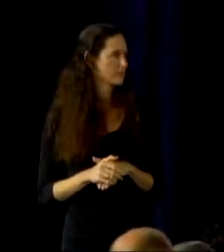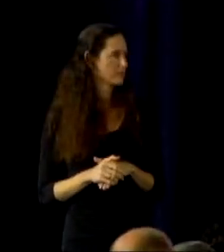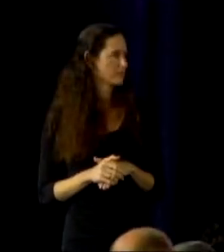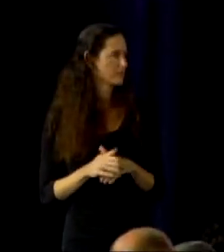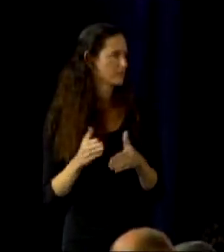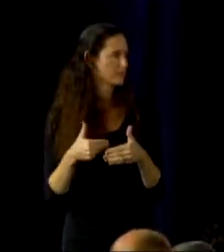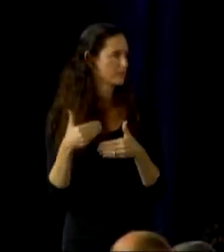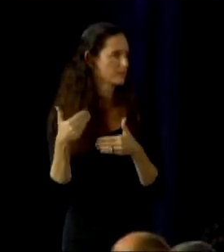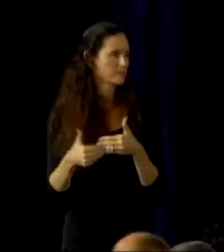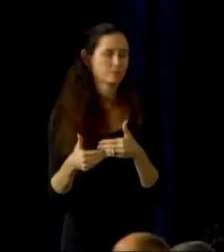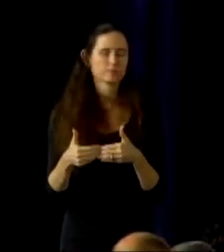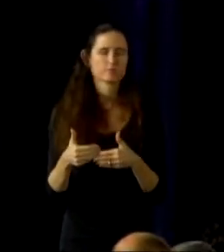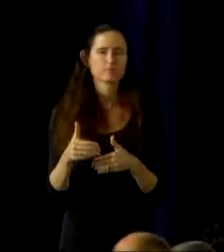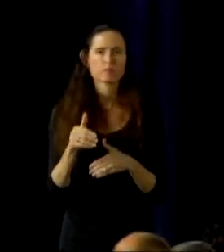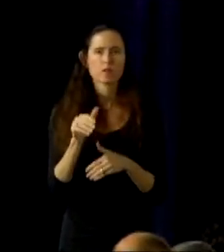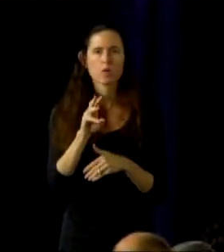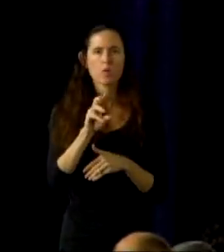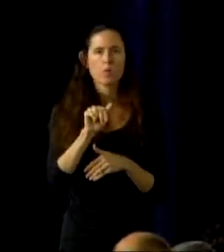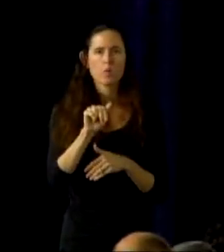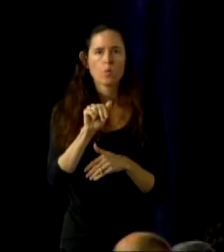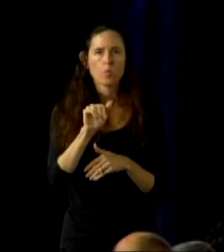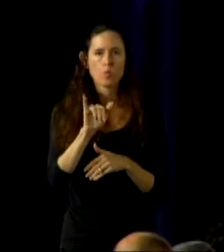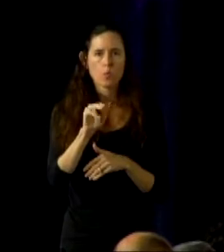Next to her, Trustee Wayne Young.